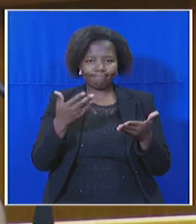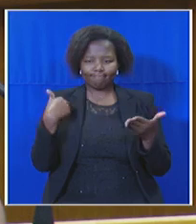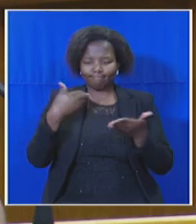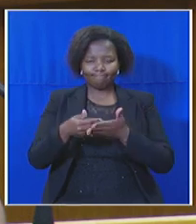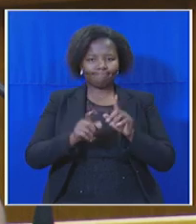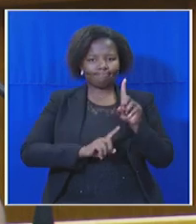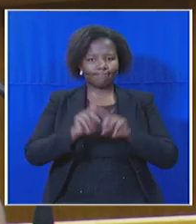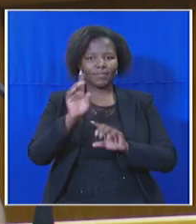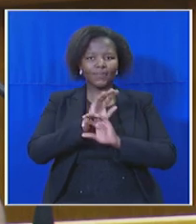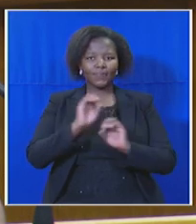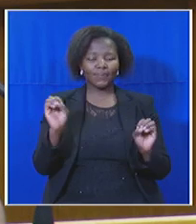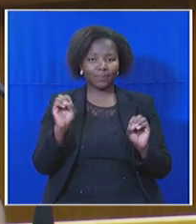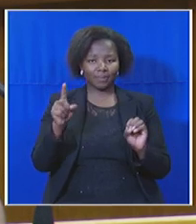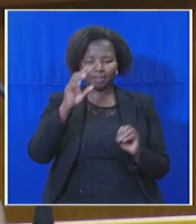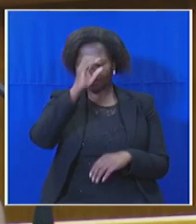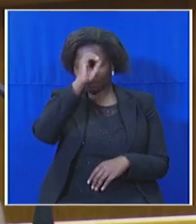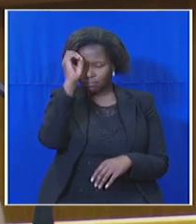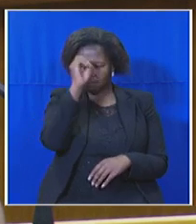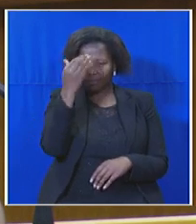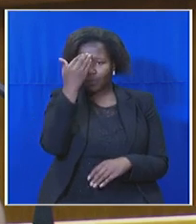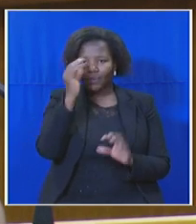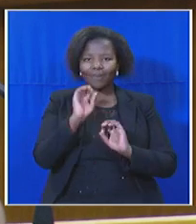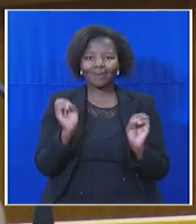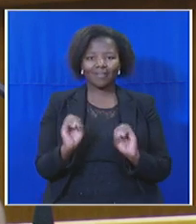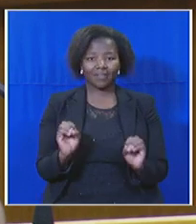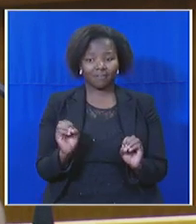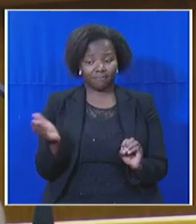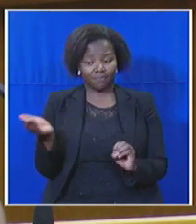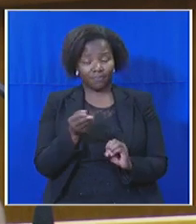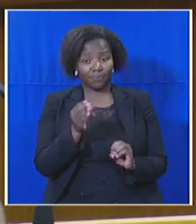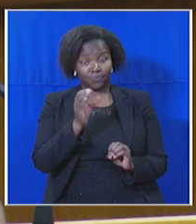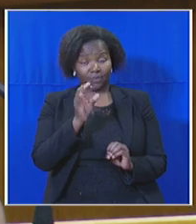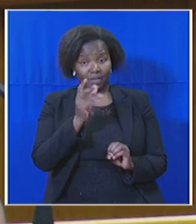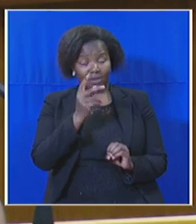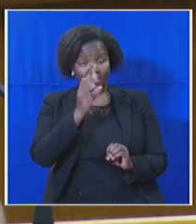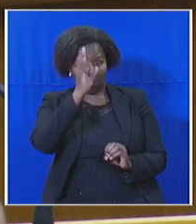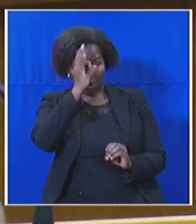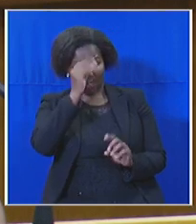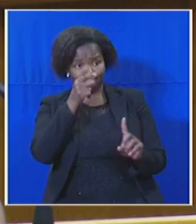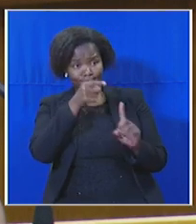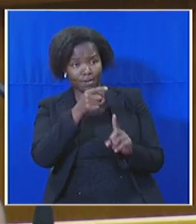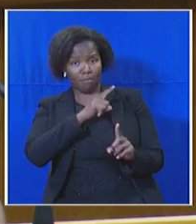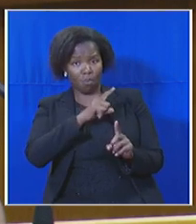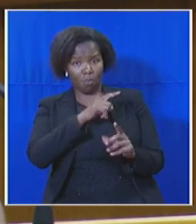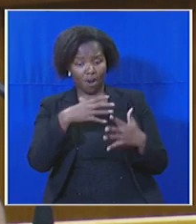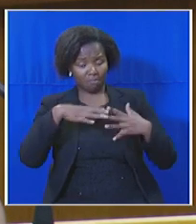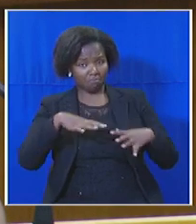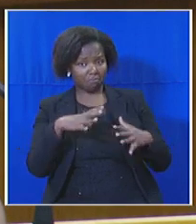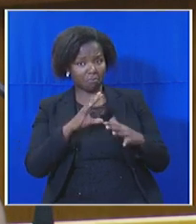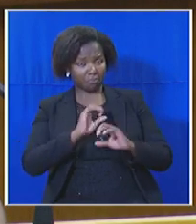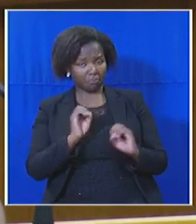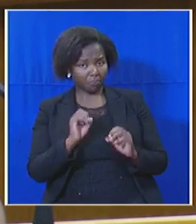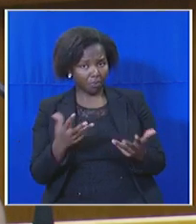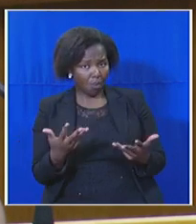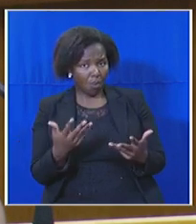They must admit they are clueless. Are these officers targeted because they're police out of uniform or because they try to tackle crime while off duty? Are